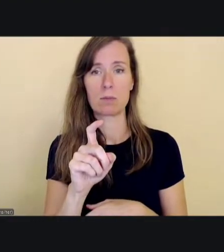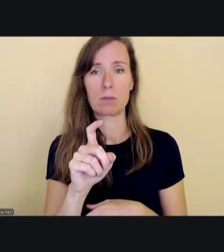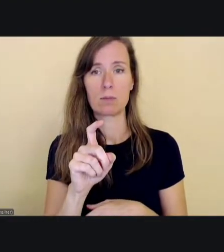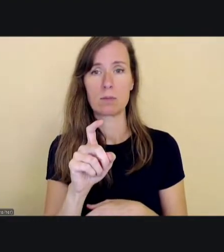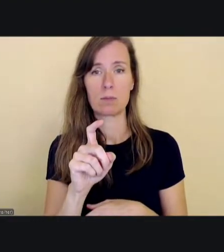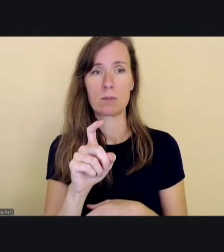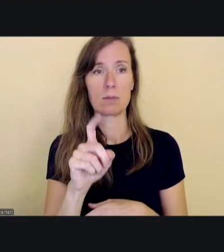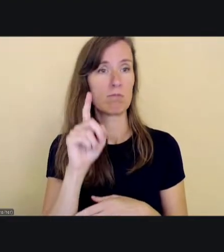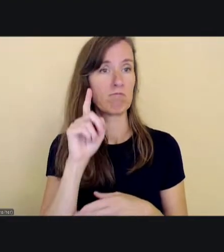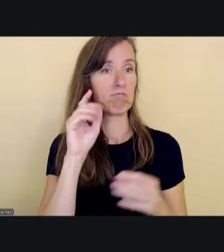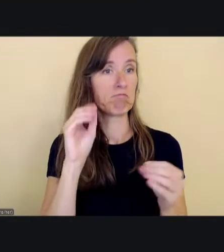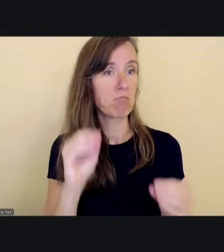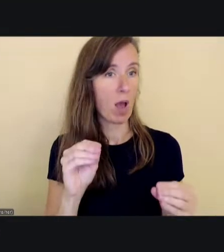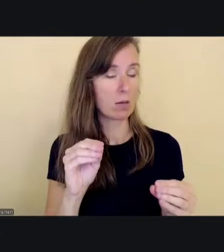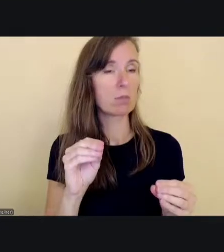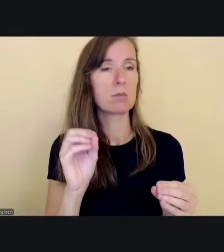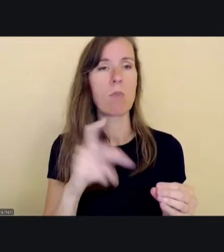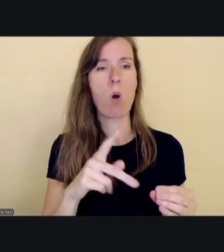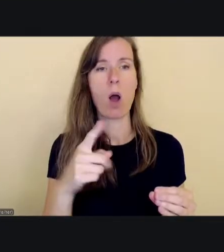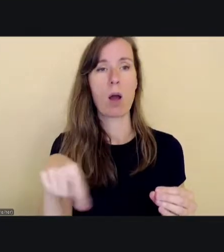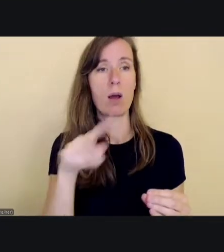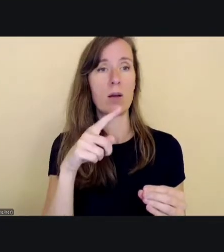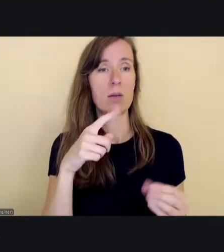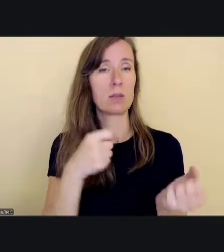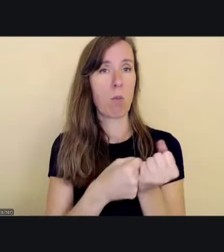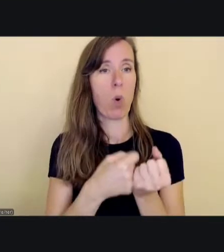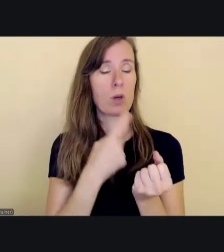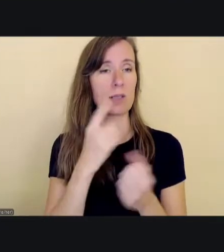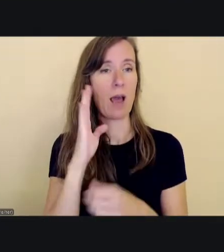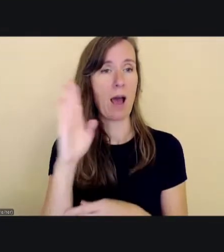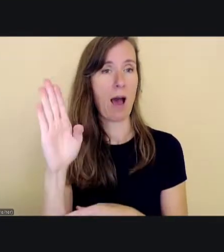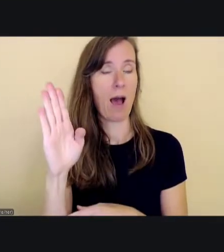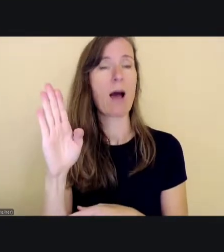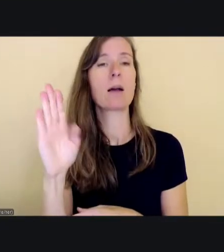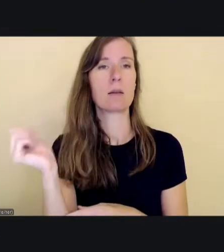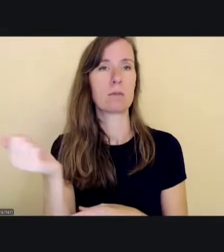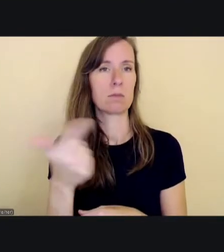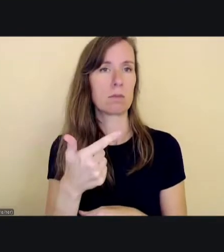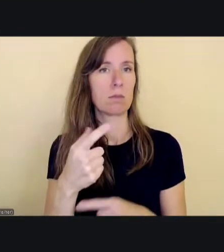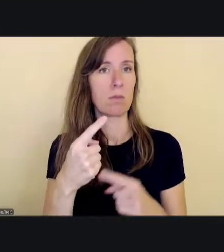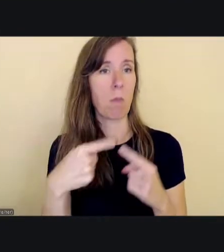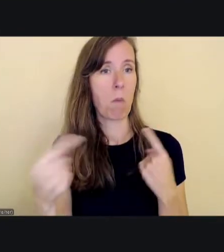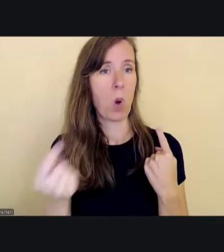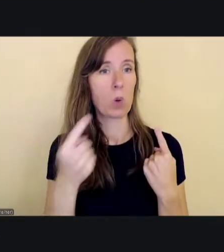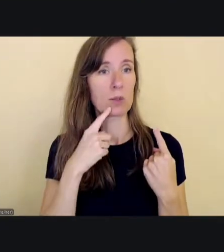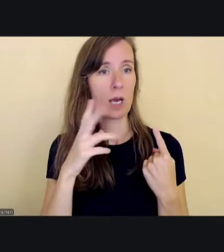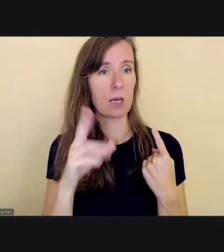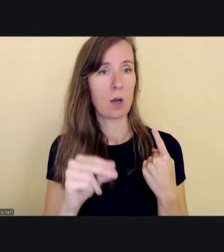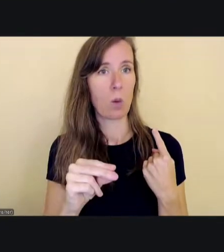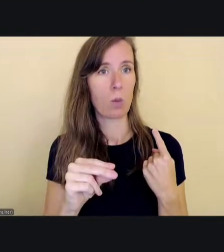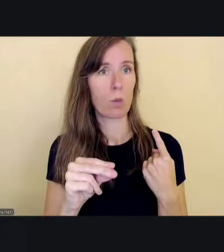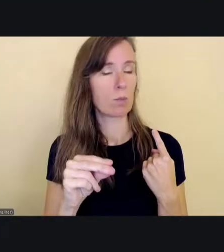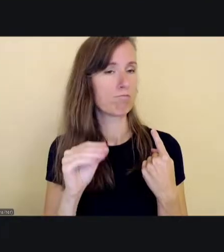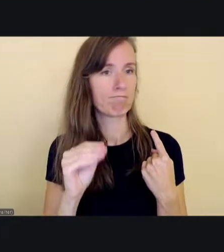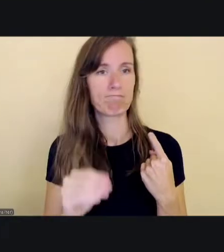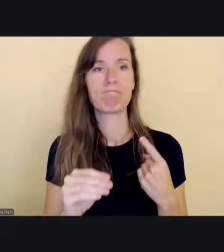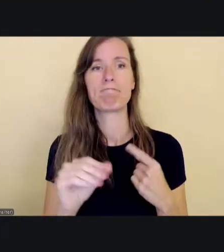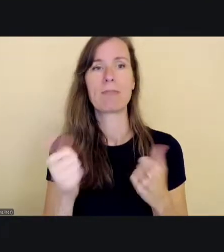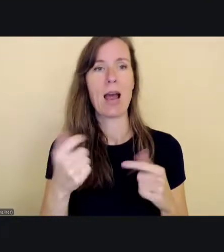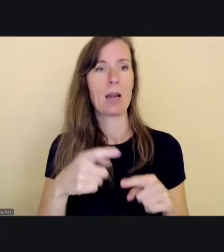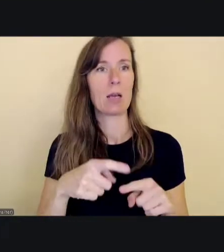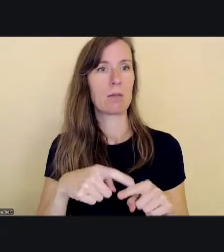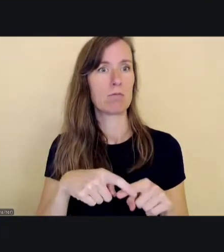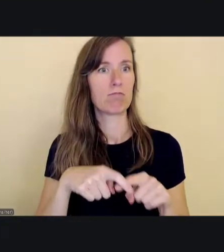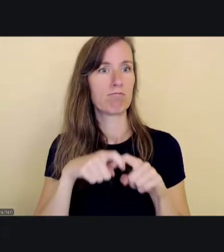Hearing none, all those in favor of the motion say aye. Aye. Any opposed say no. Any abstentions? The